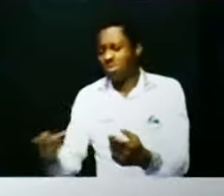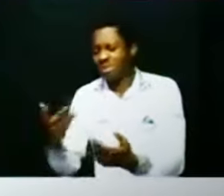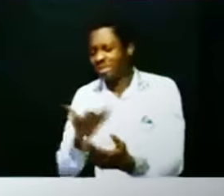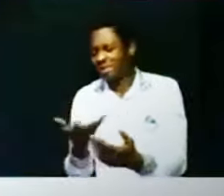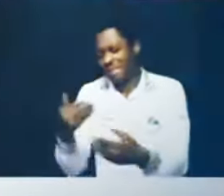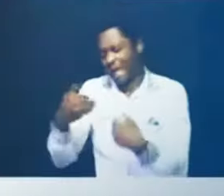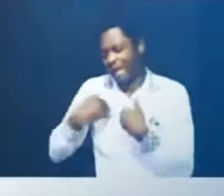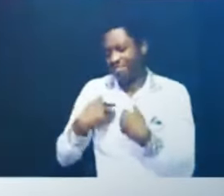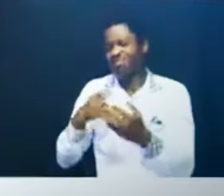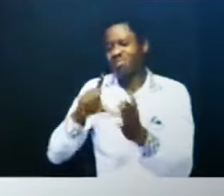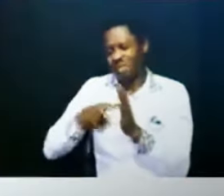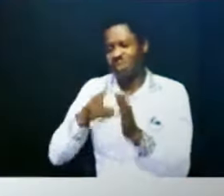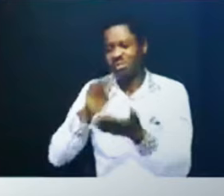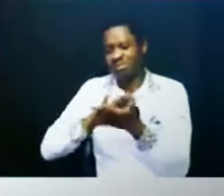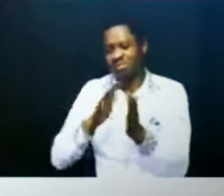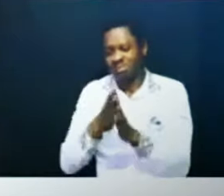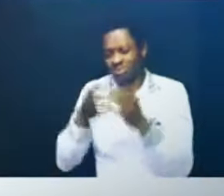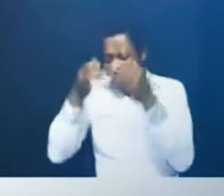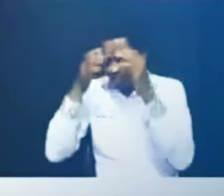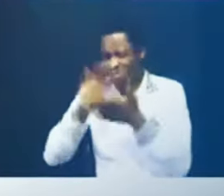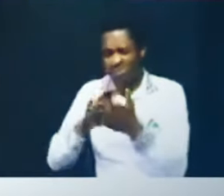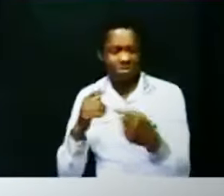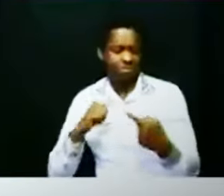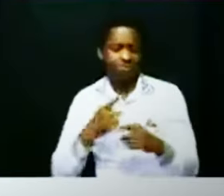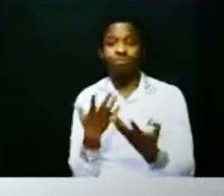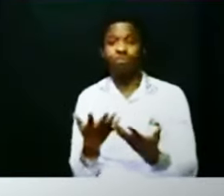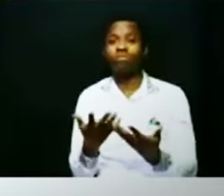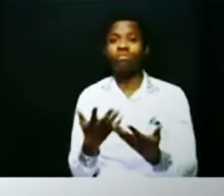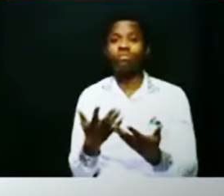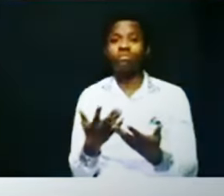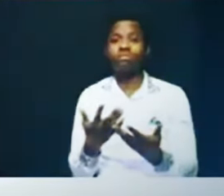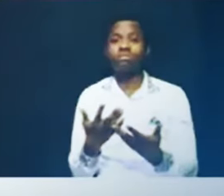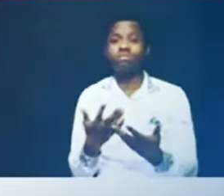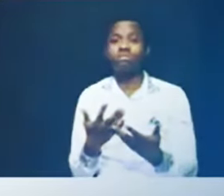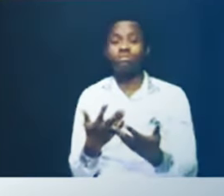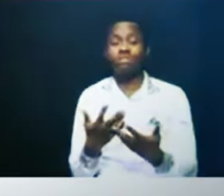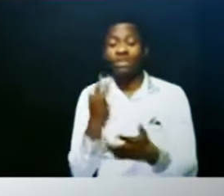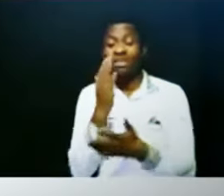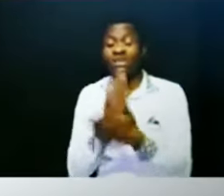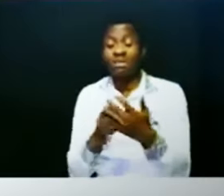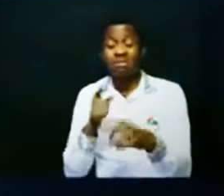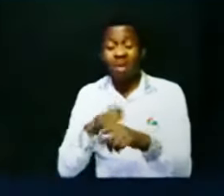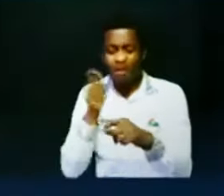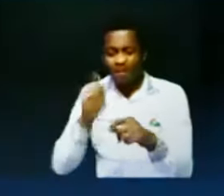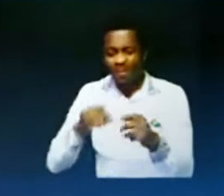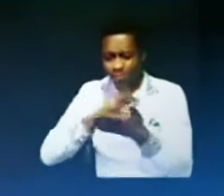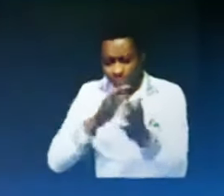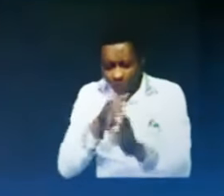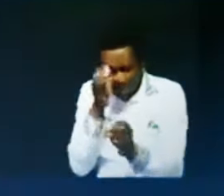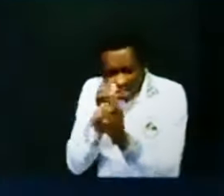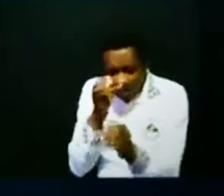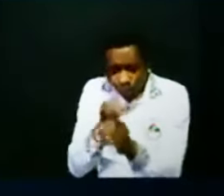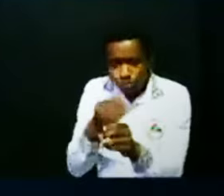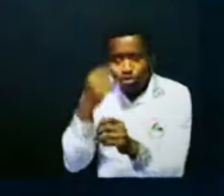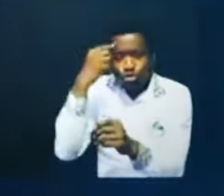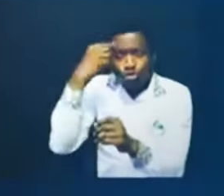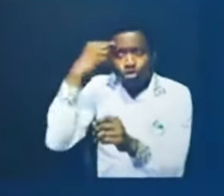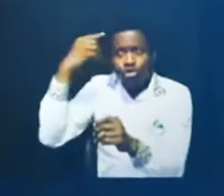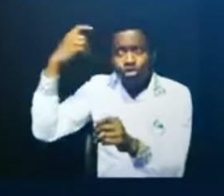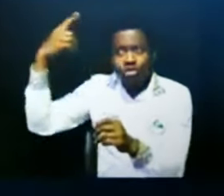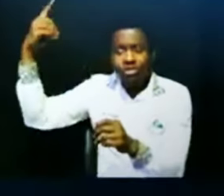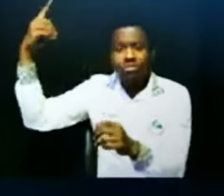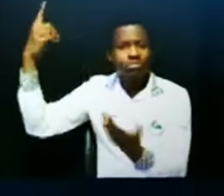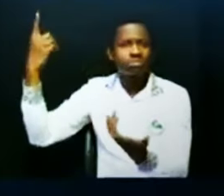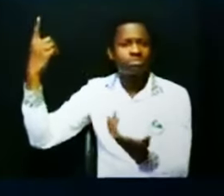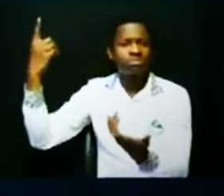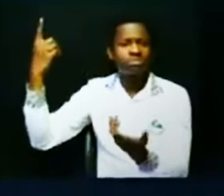possessions. You see, we should even be careful of dreams, what we call dream. It could just